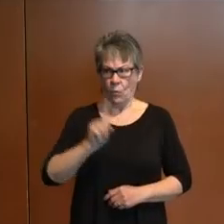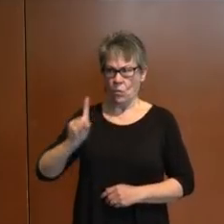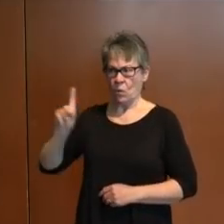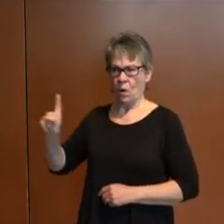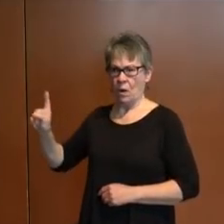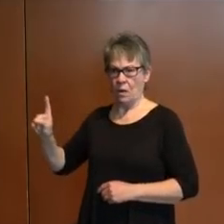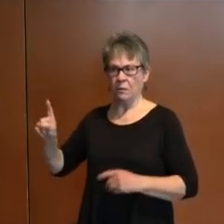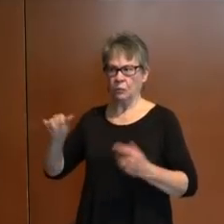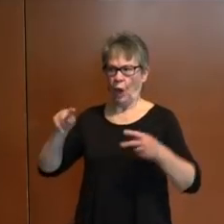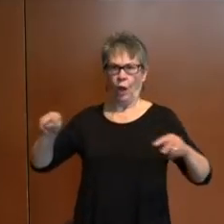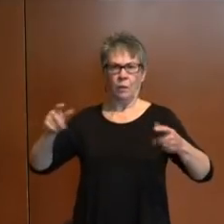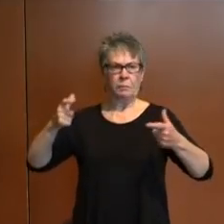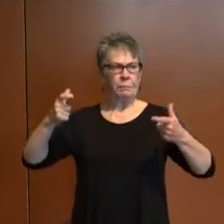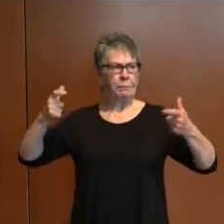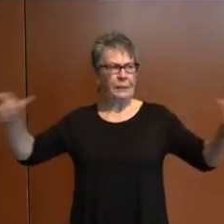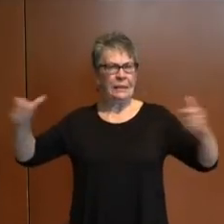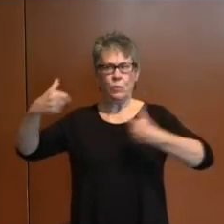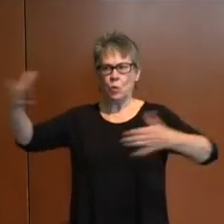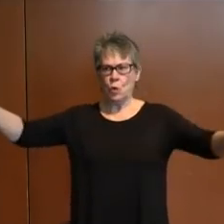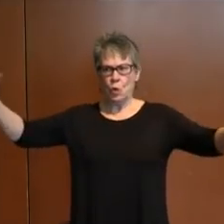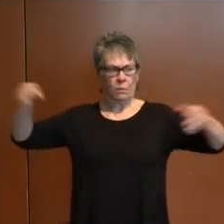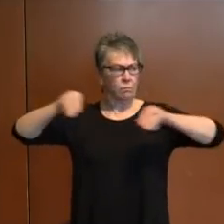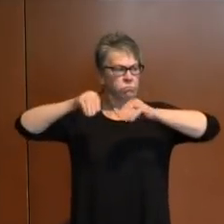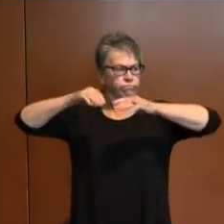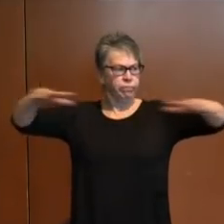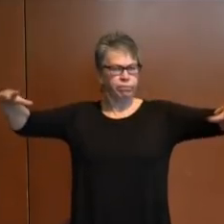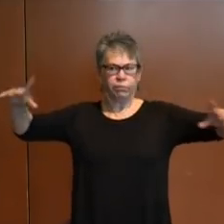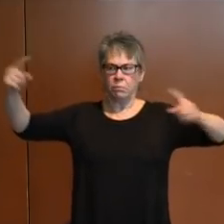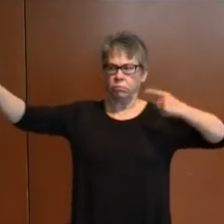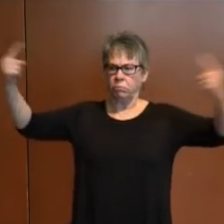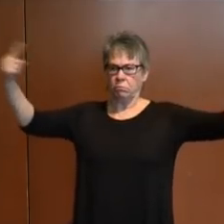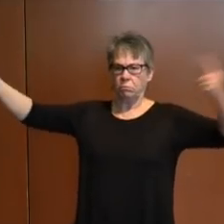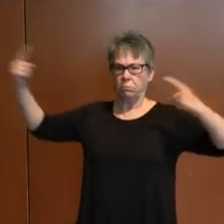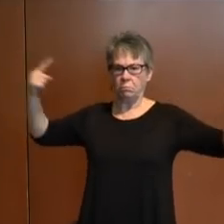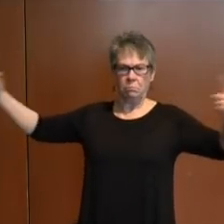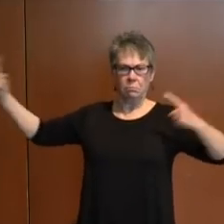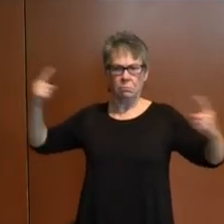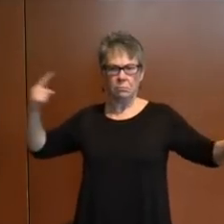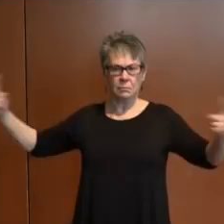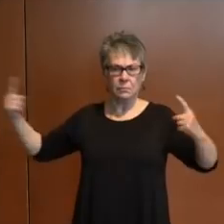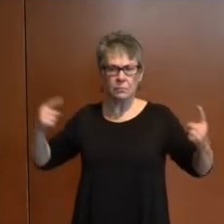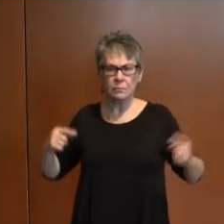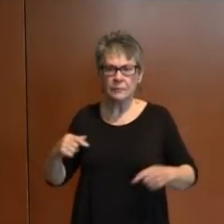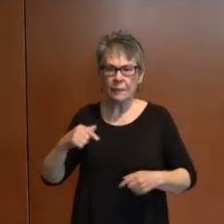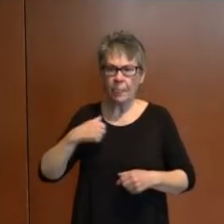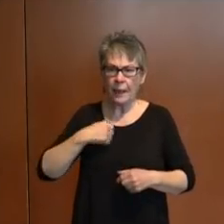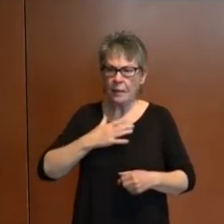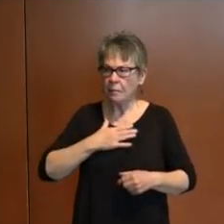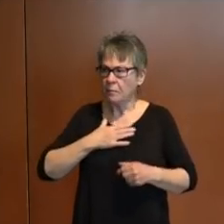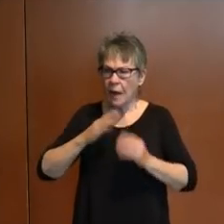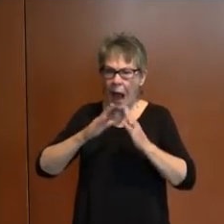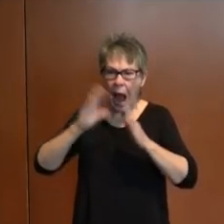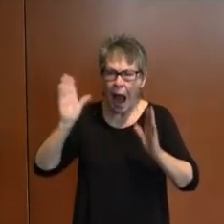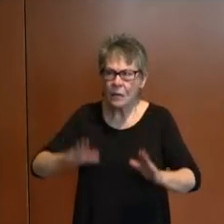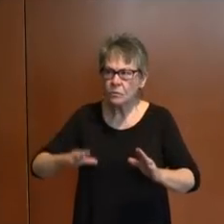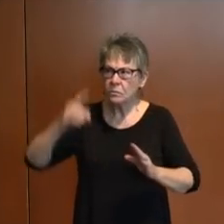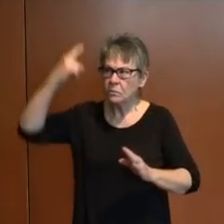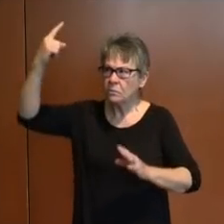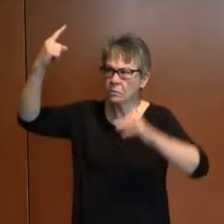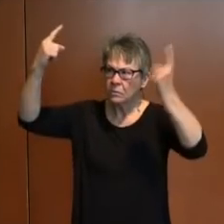for, the way we separate ourselves even inside of houses. There's, at the same time, an